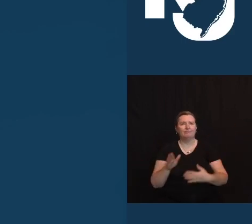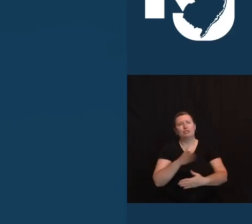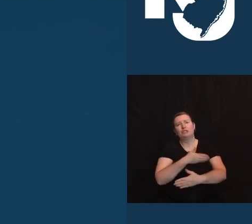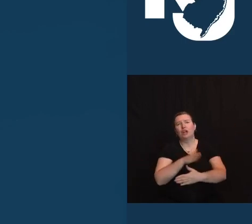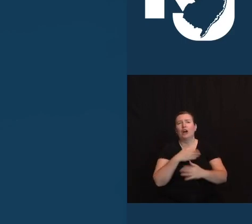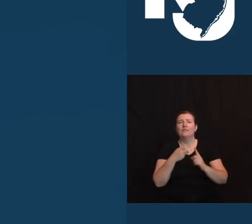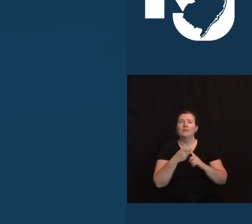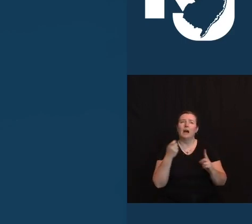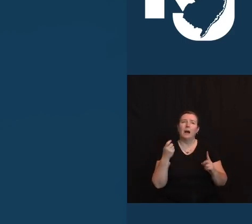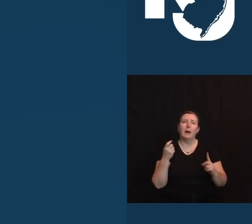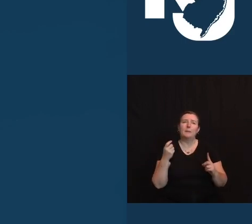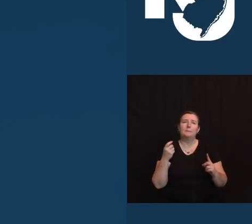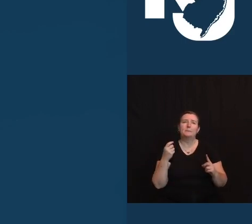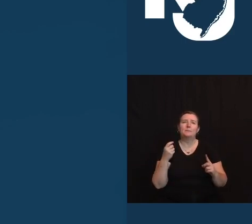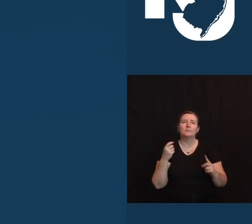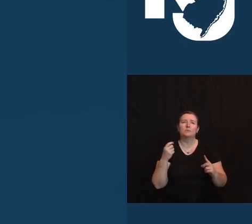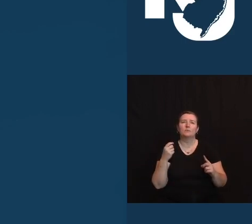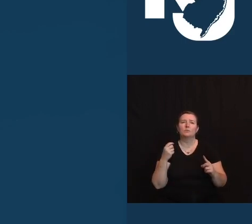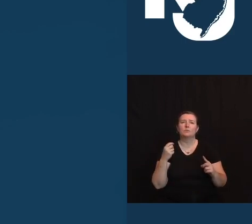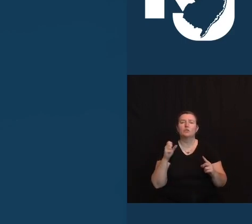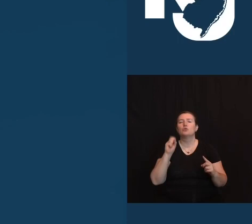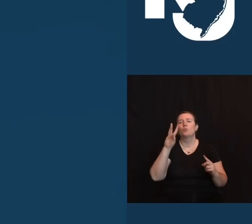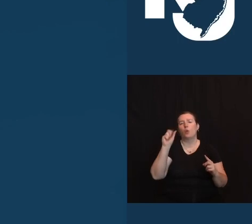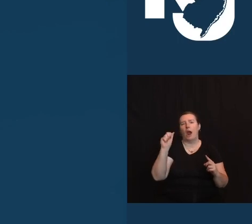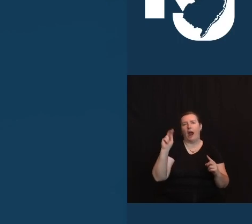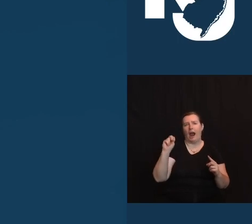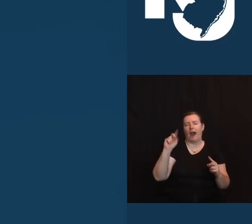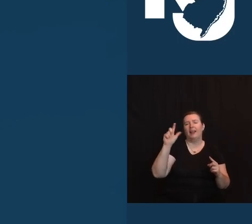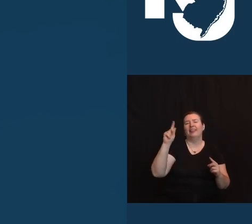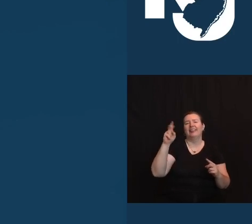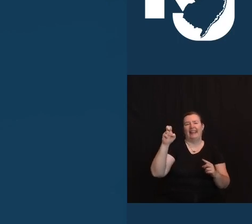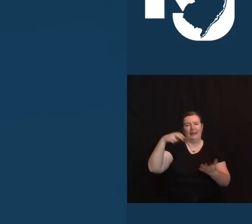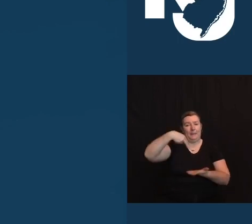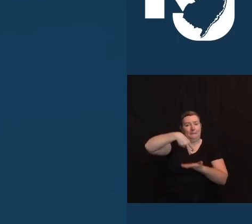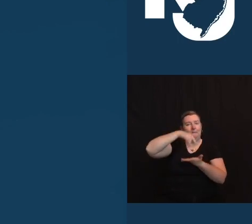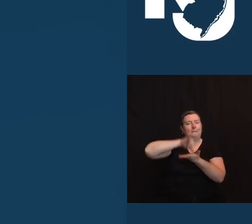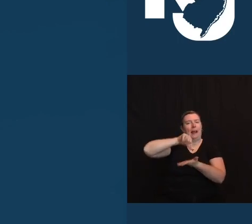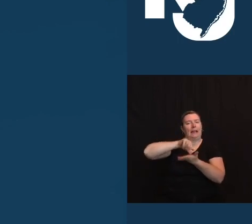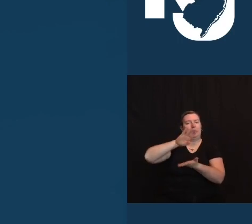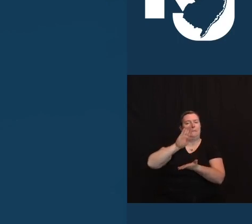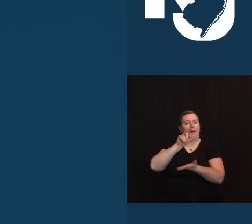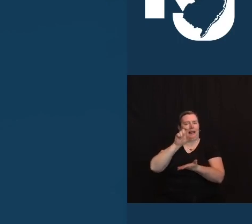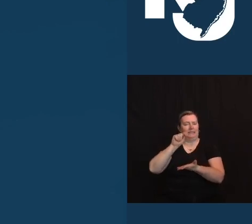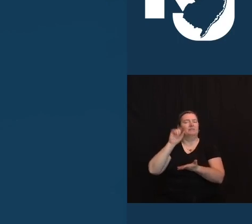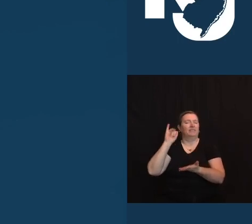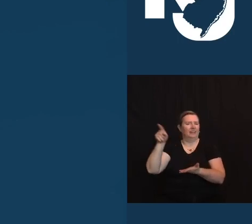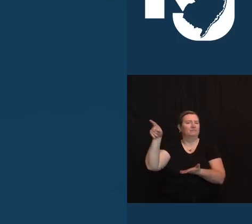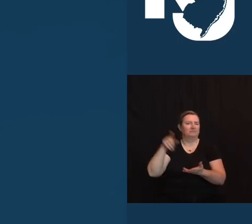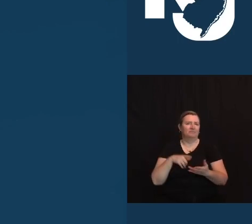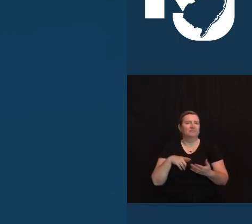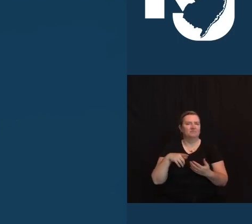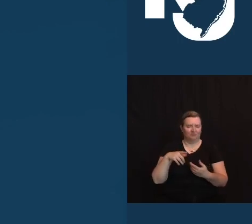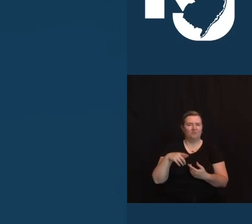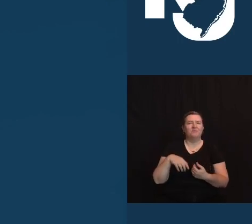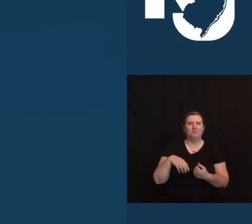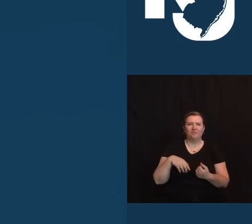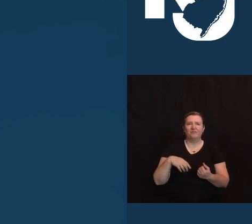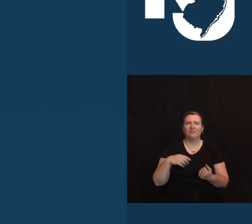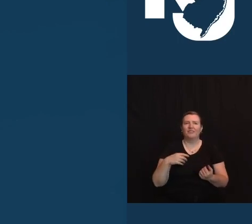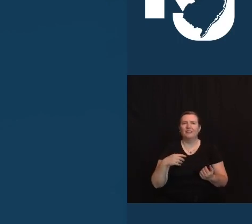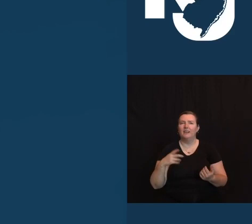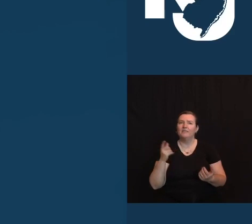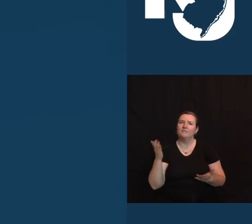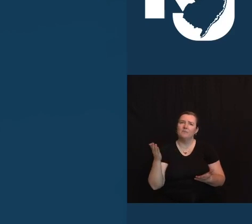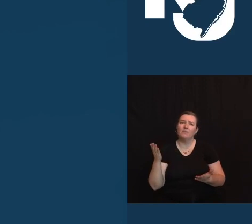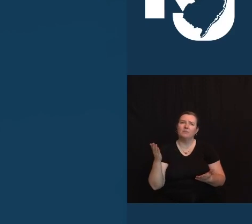it'll bring tears to your eyes, even if it's not at a memorial service. And while the cellist plays, they showed